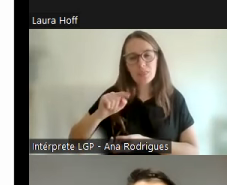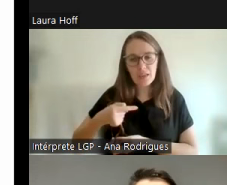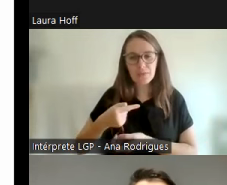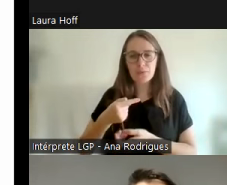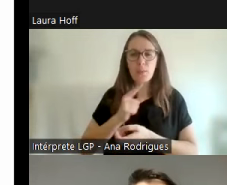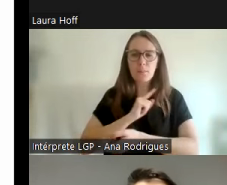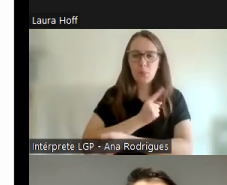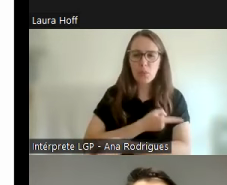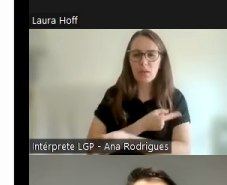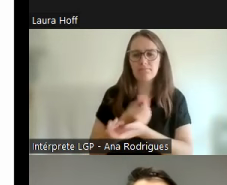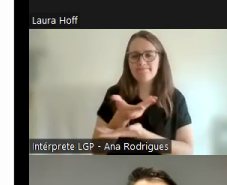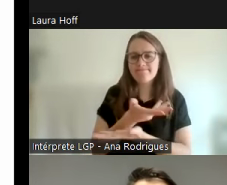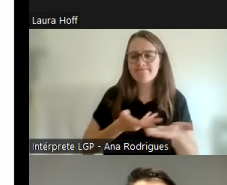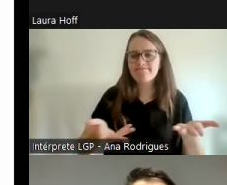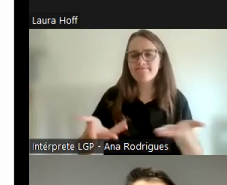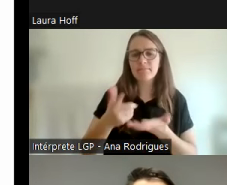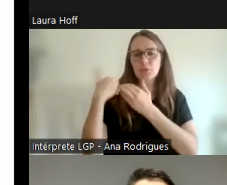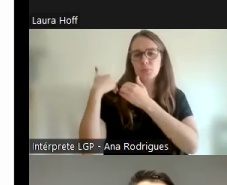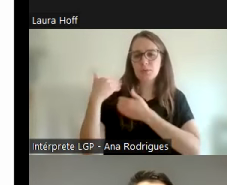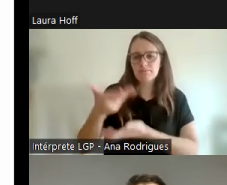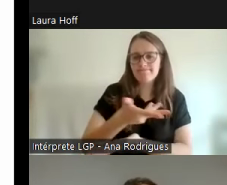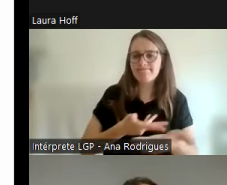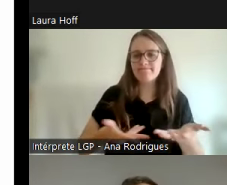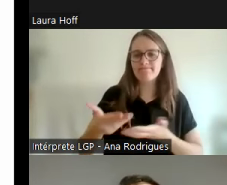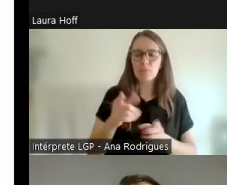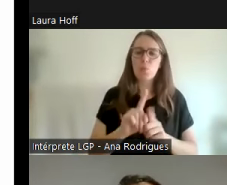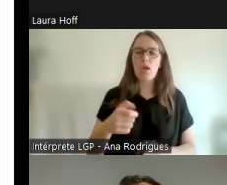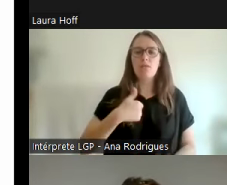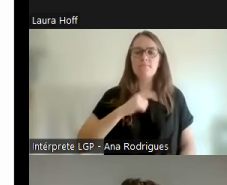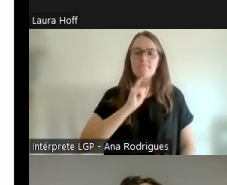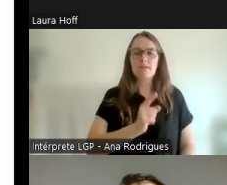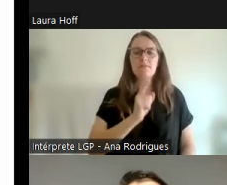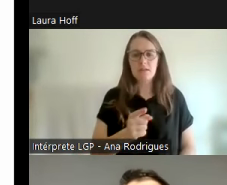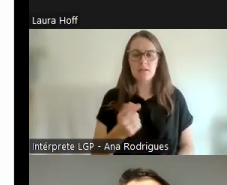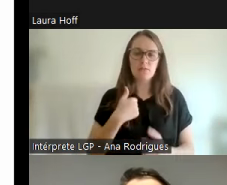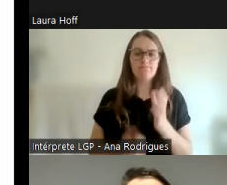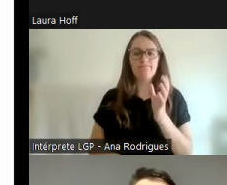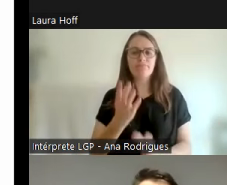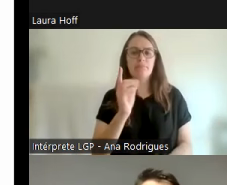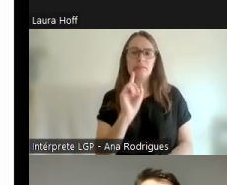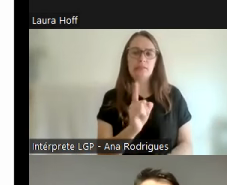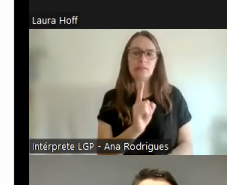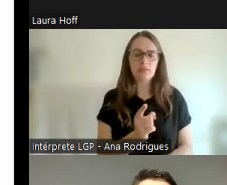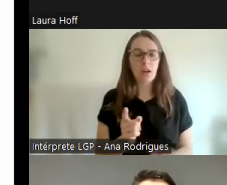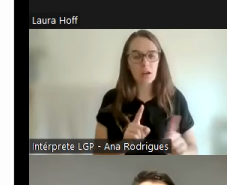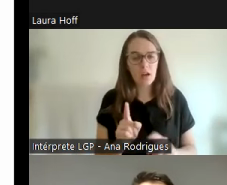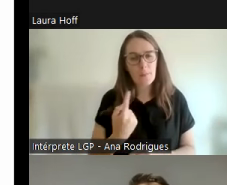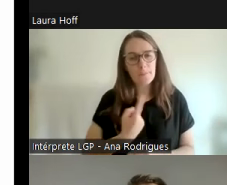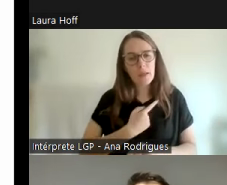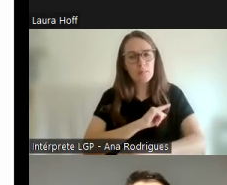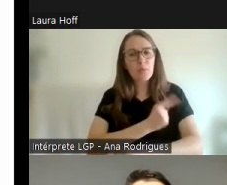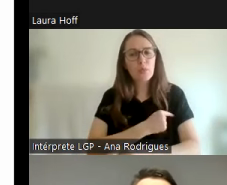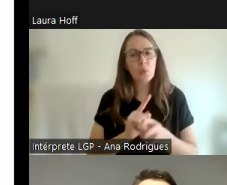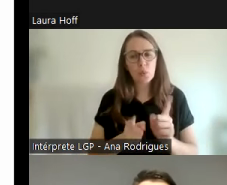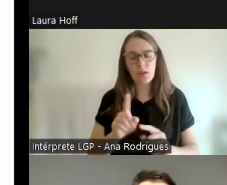power and responsibilities for the solution. It is not that you need to create a solution, but you have this very powerful